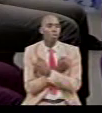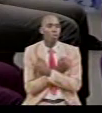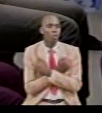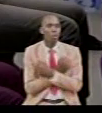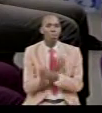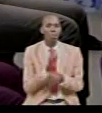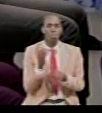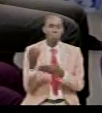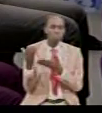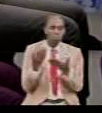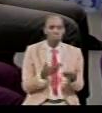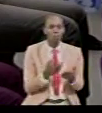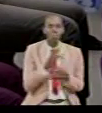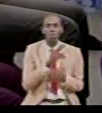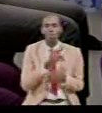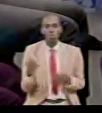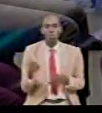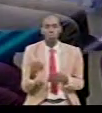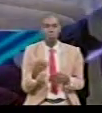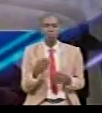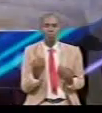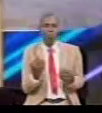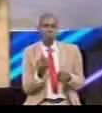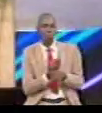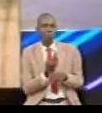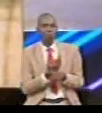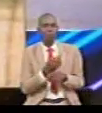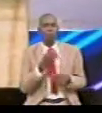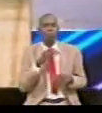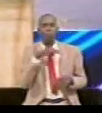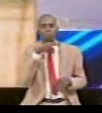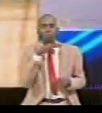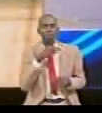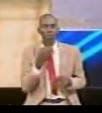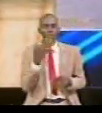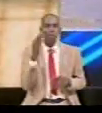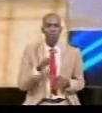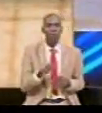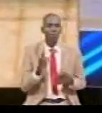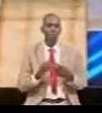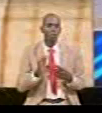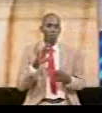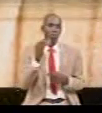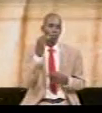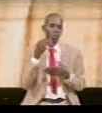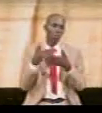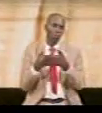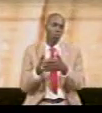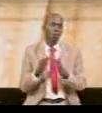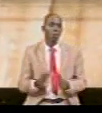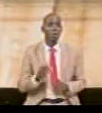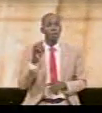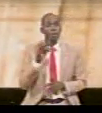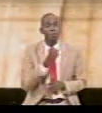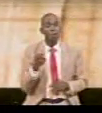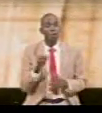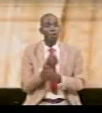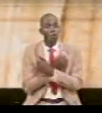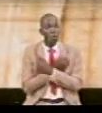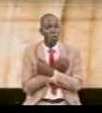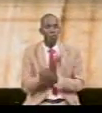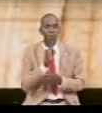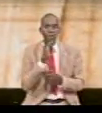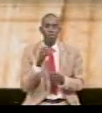no ill to his neighbor. Therefore, love is the fulfillment of the